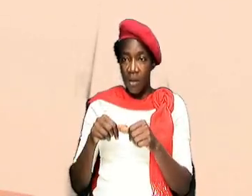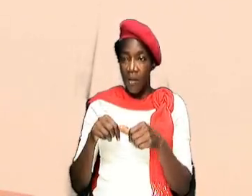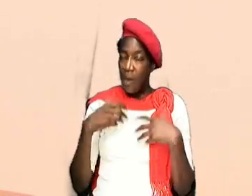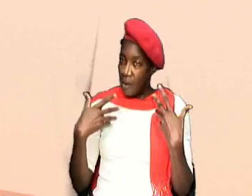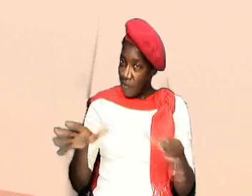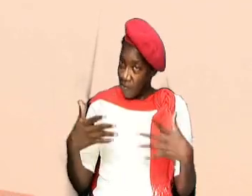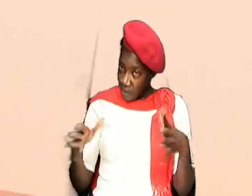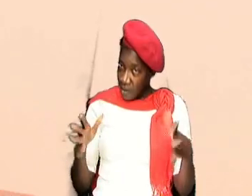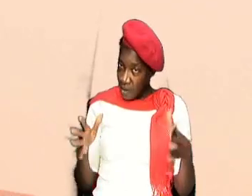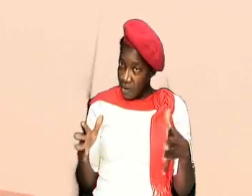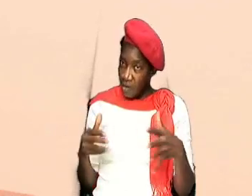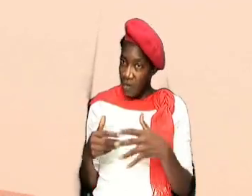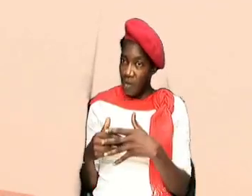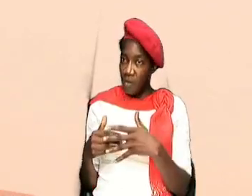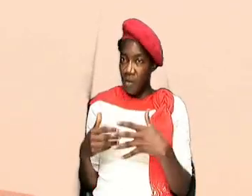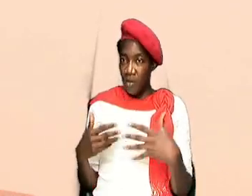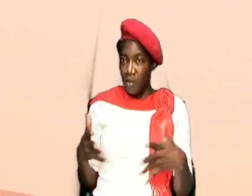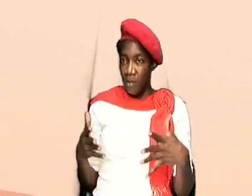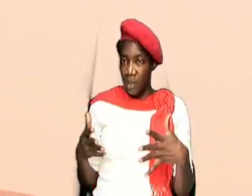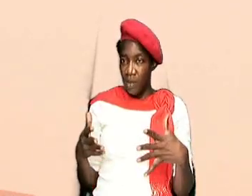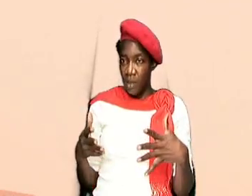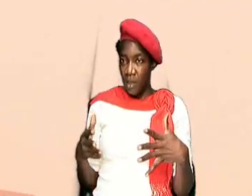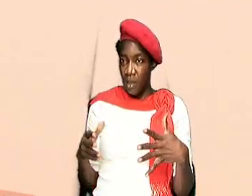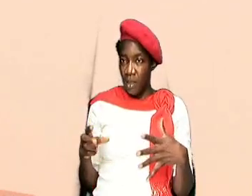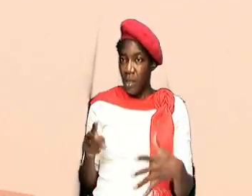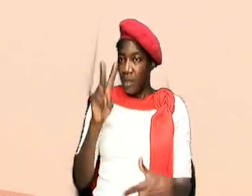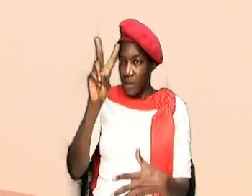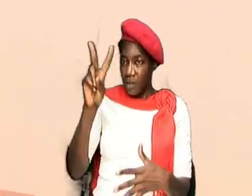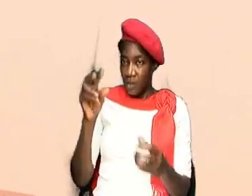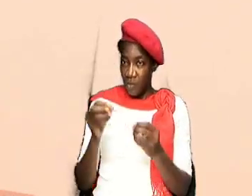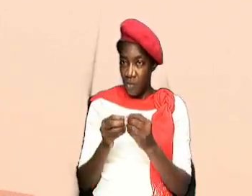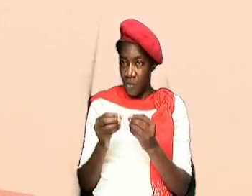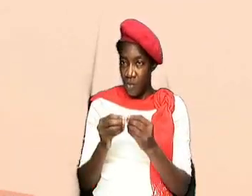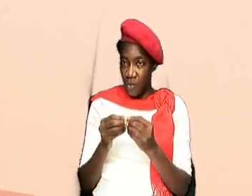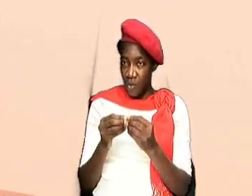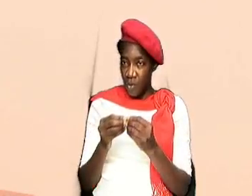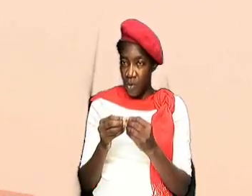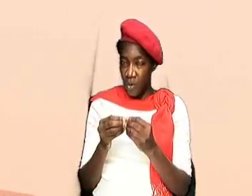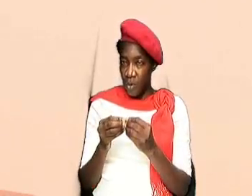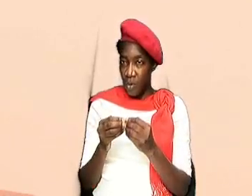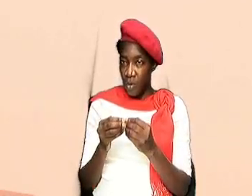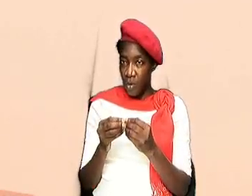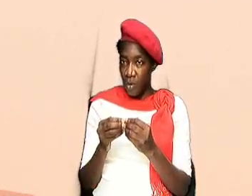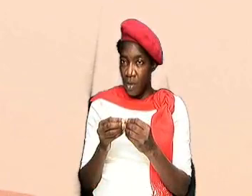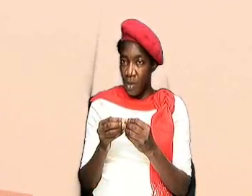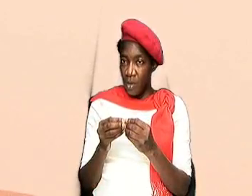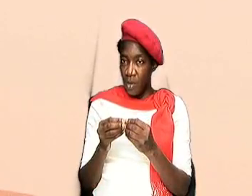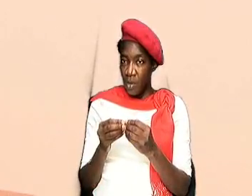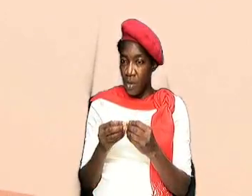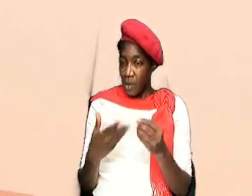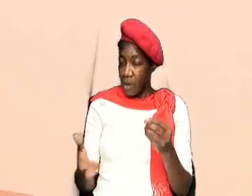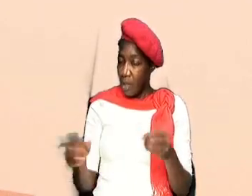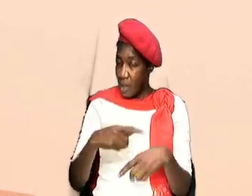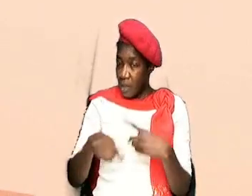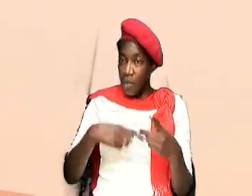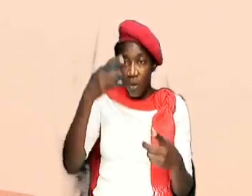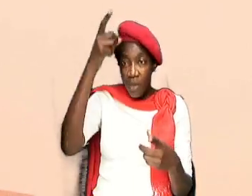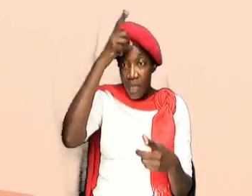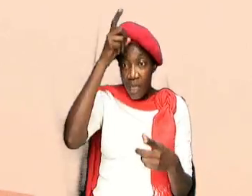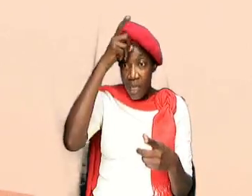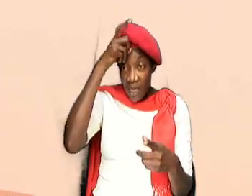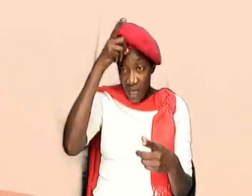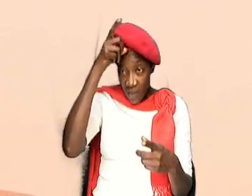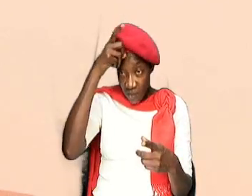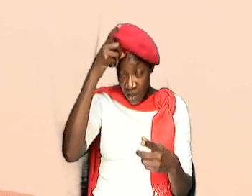We probably just have about two more points about David's life. We want to look at, you know, David